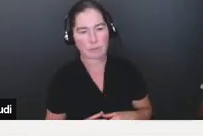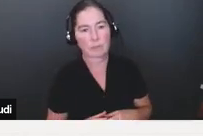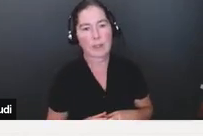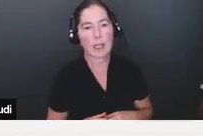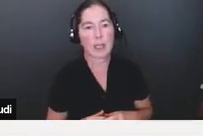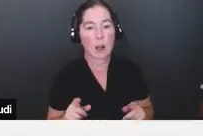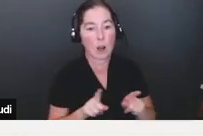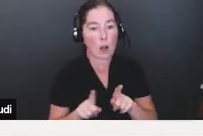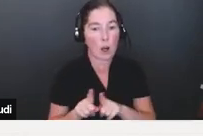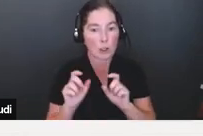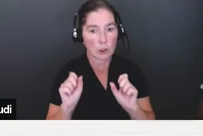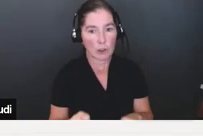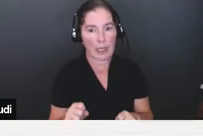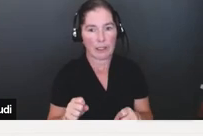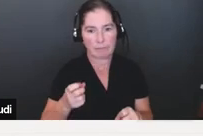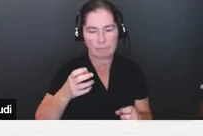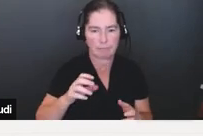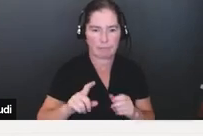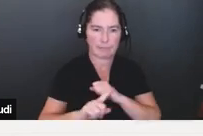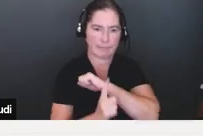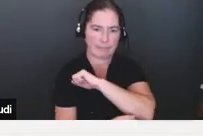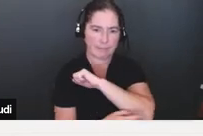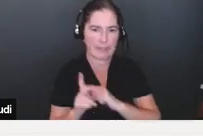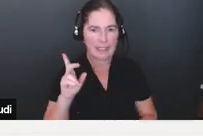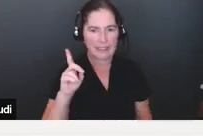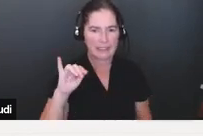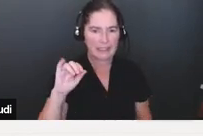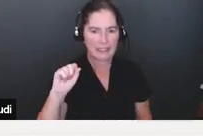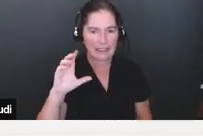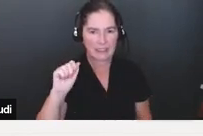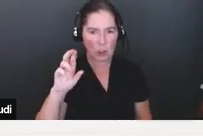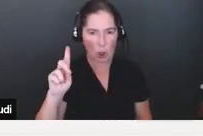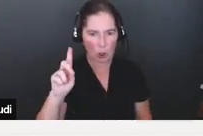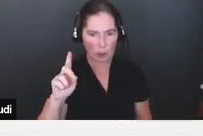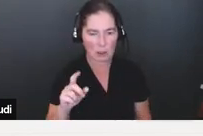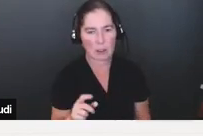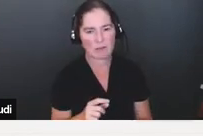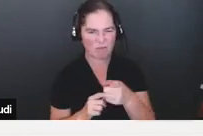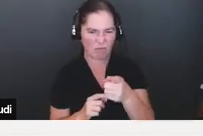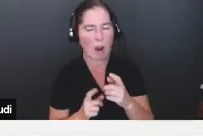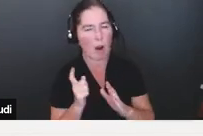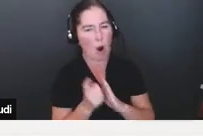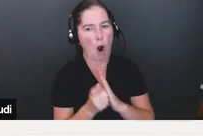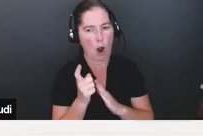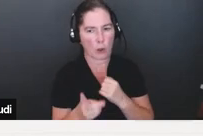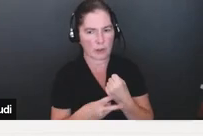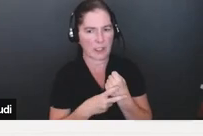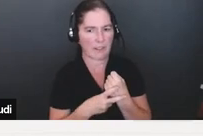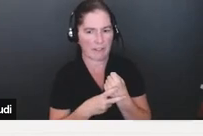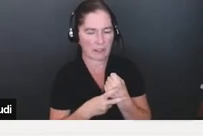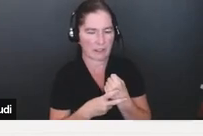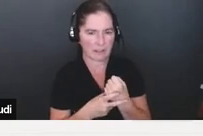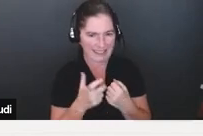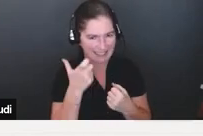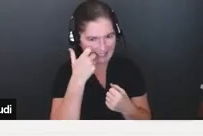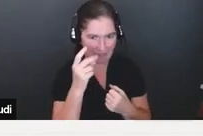discard this. I noticed that there's some automatic savings. That it does the save like just a moment